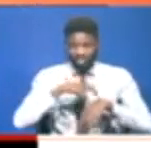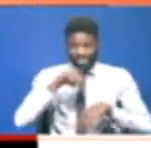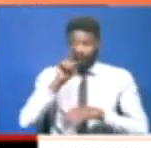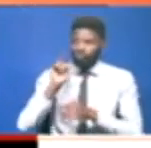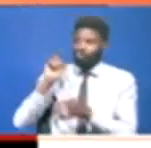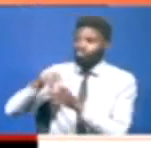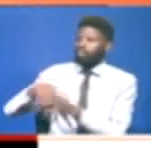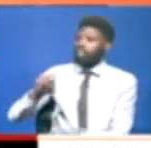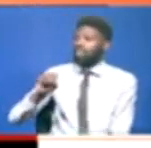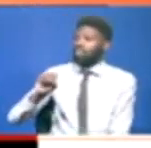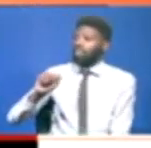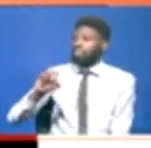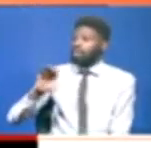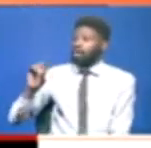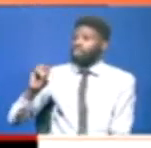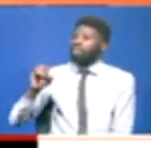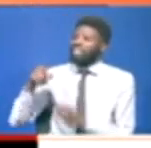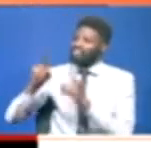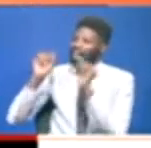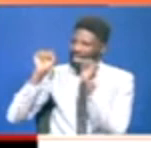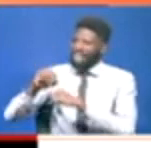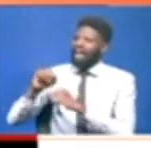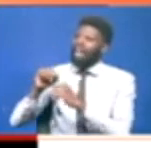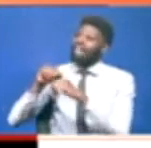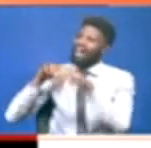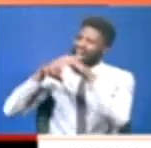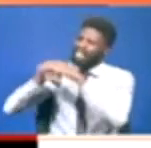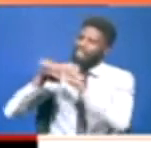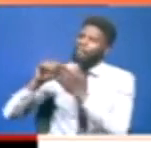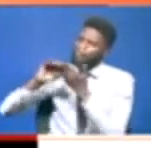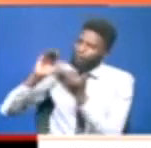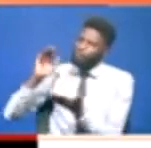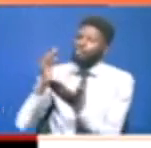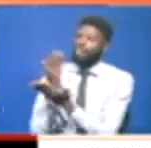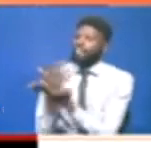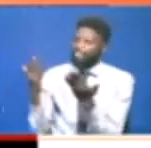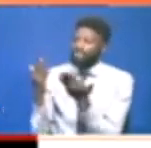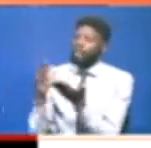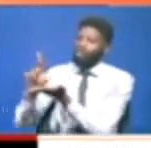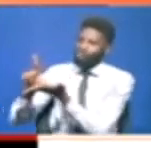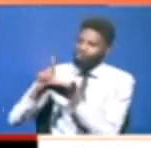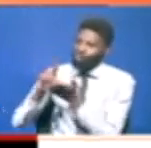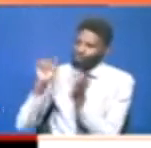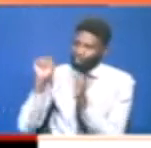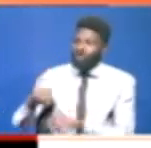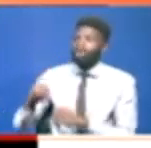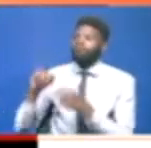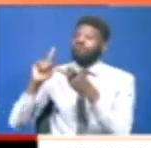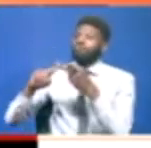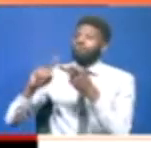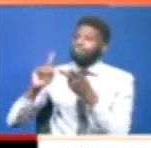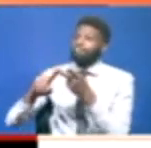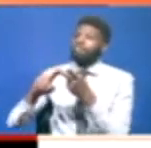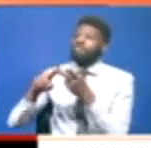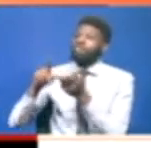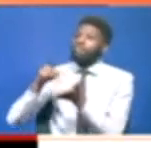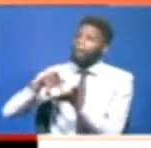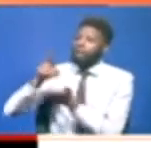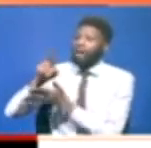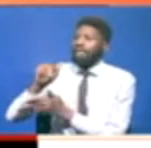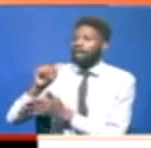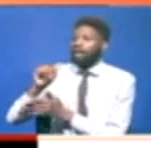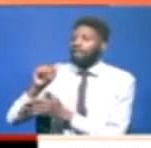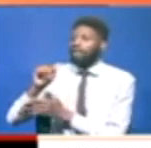able to access more products. You can get loans. You can invest in, you can buy assets. You're